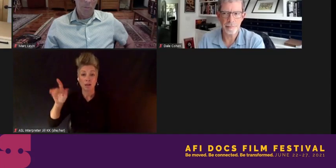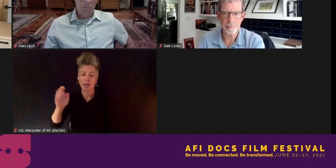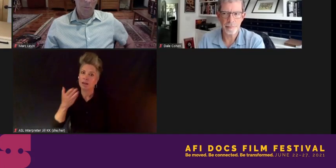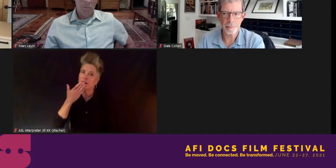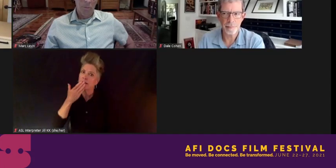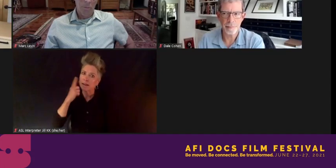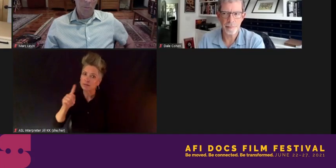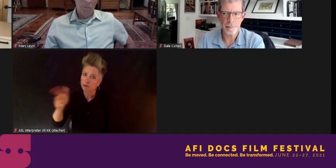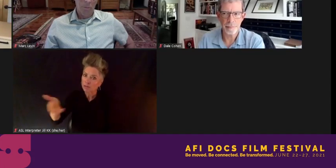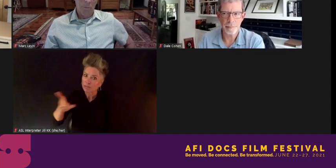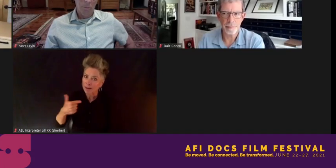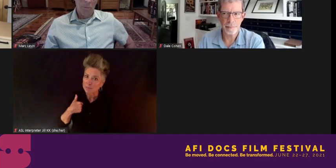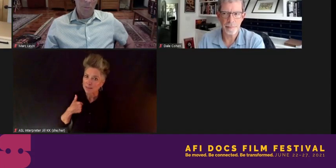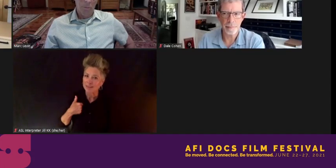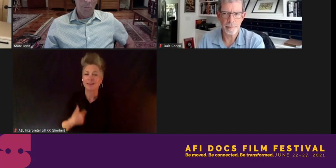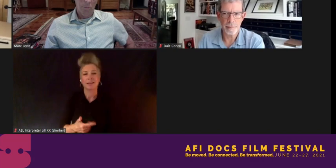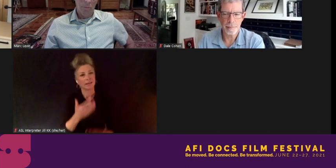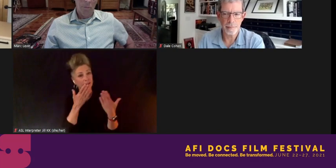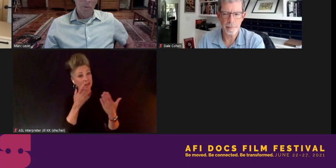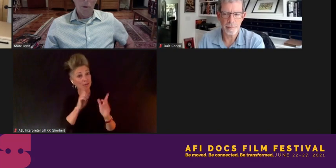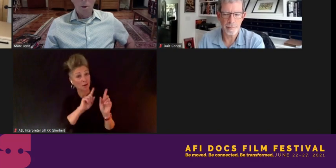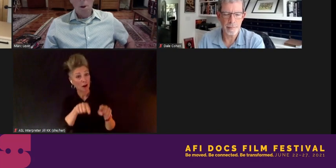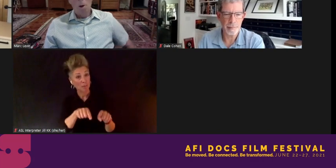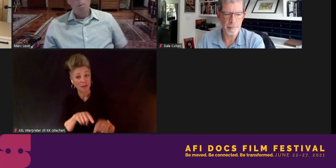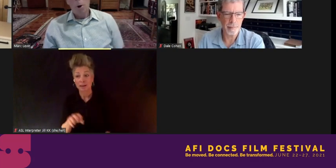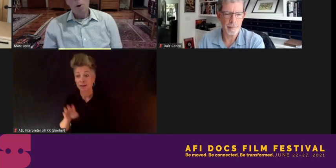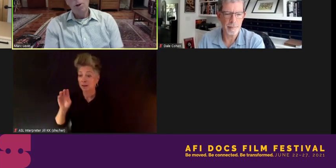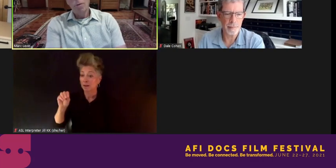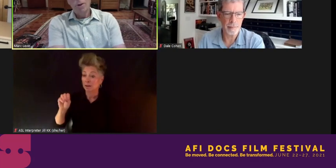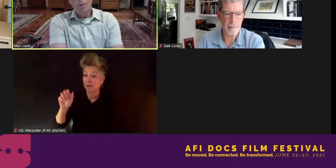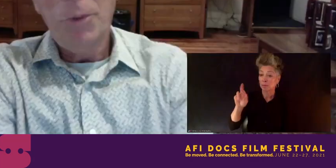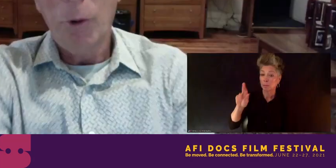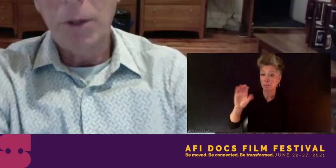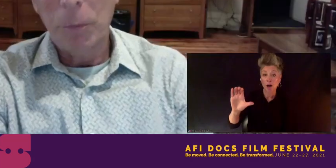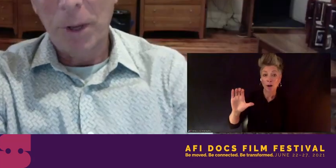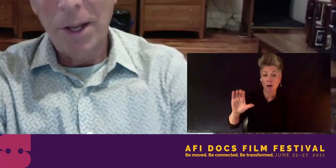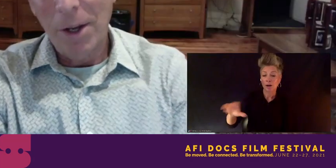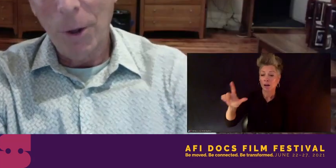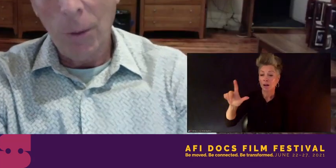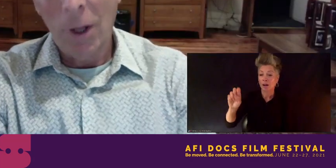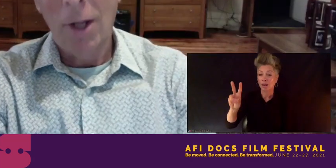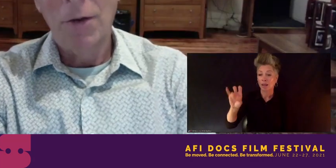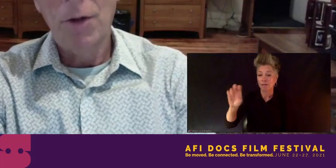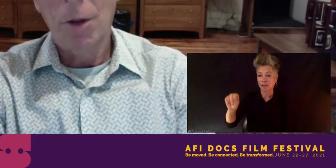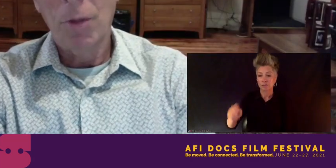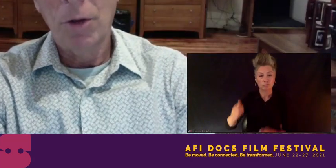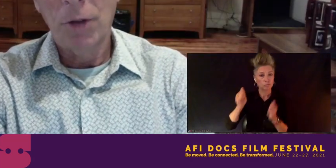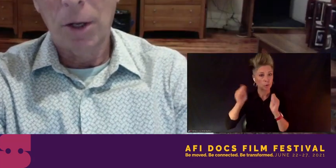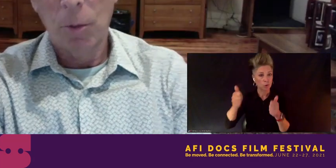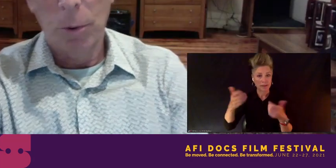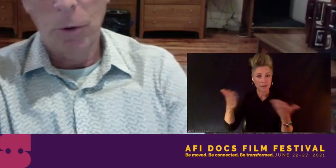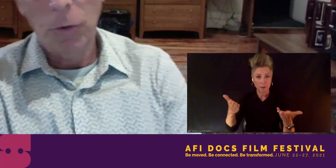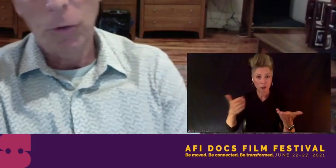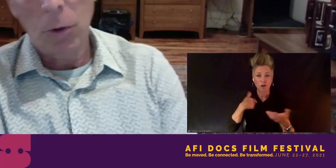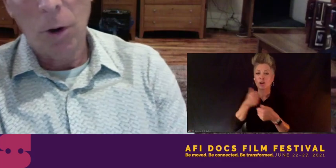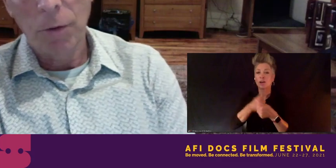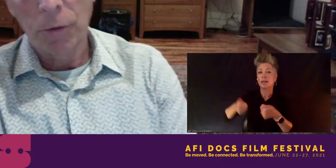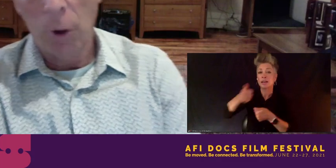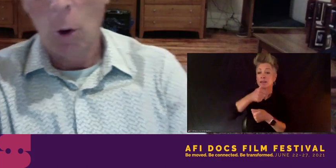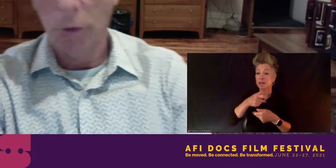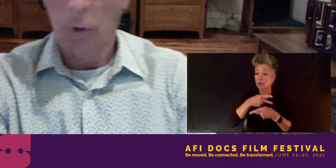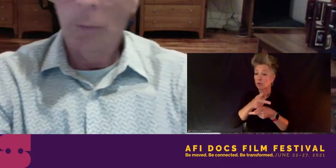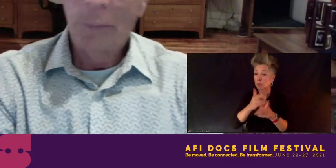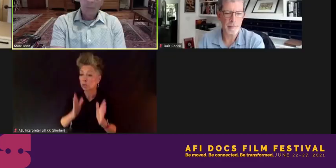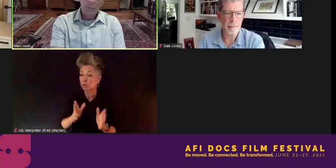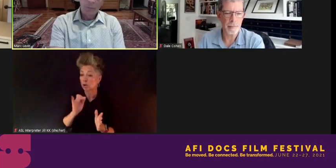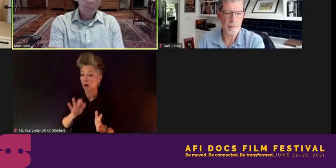Thanks for being here. And Mark. Mark Levin. Great to be here, and I'm the executive producer of The